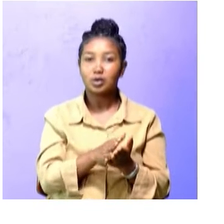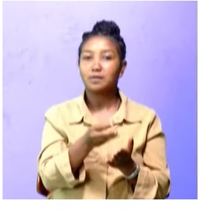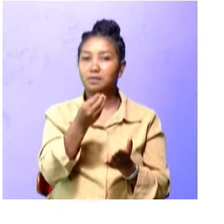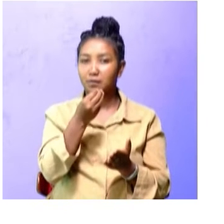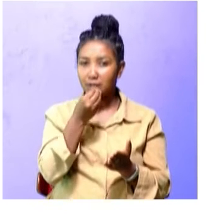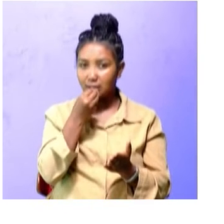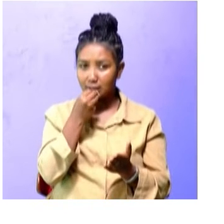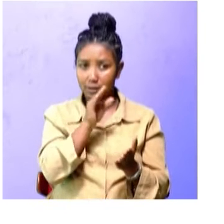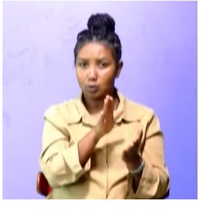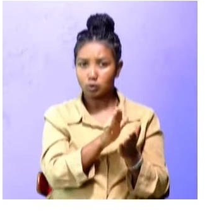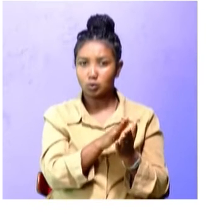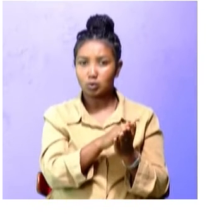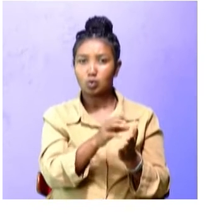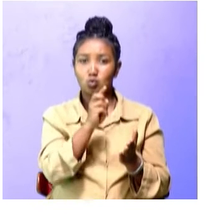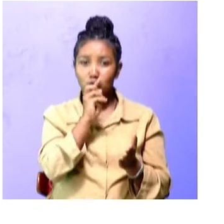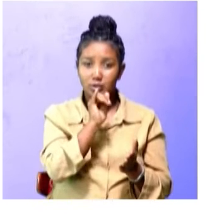programs.